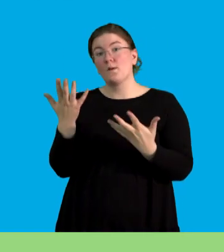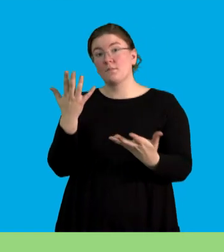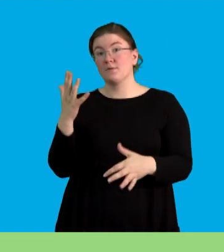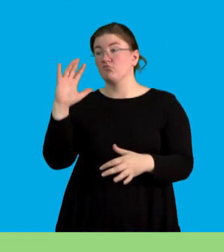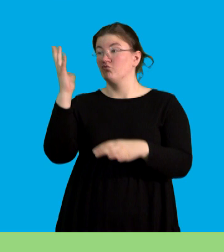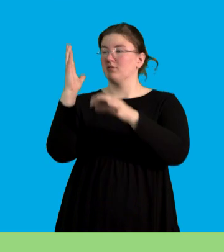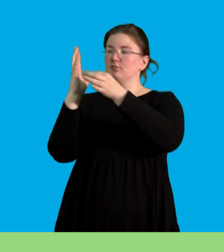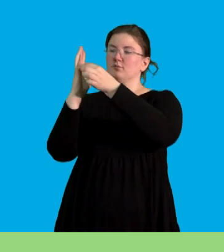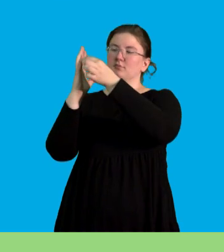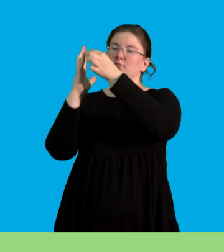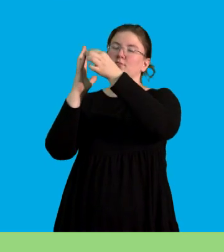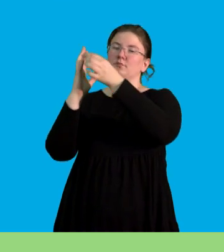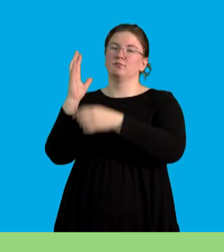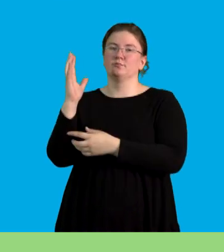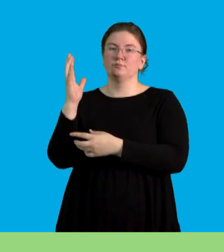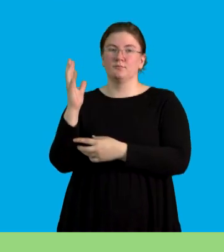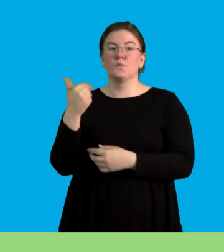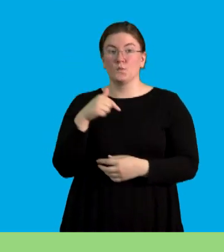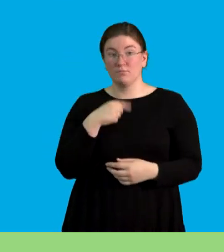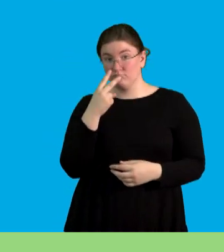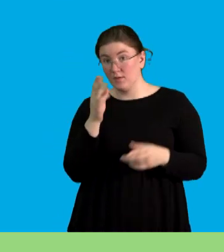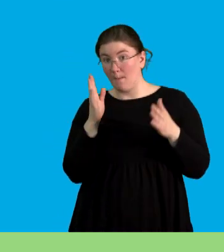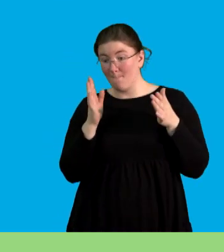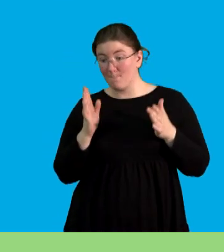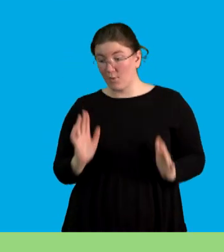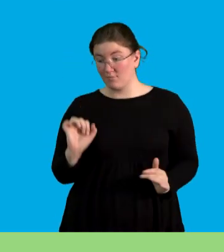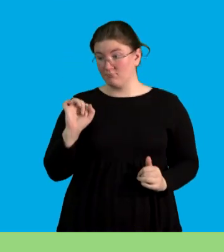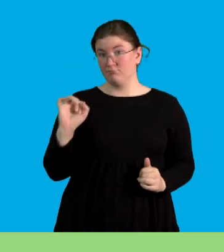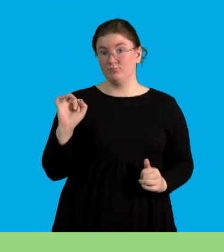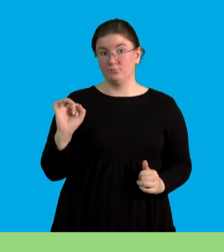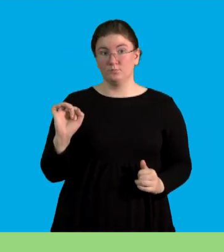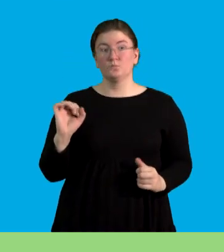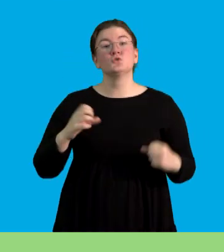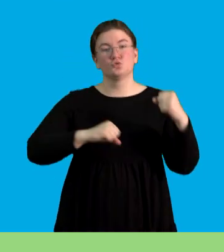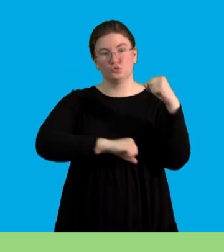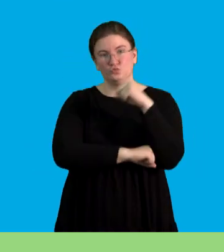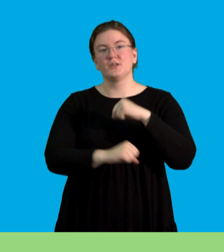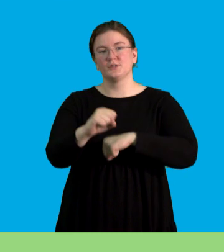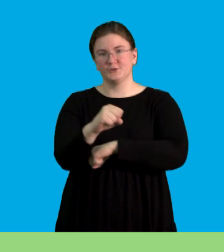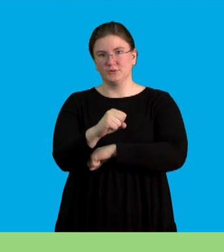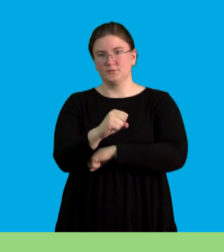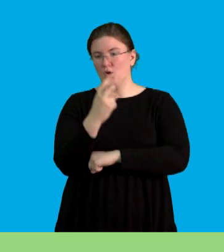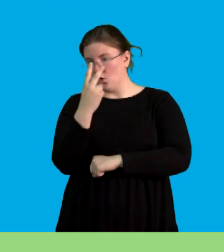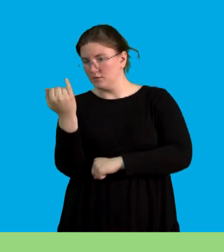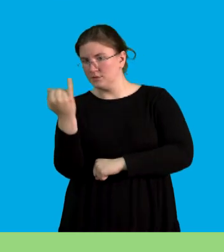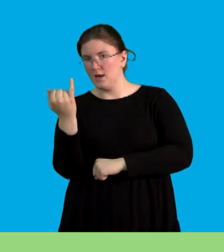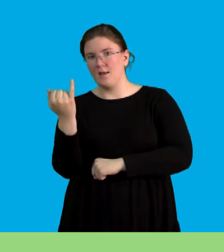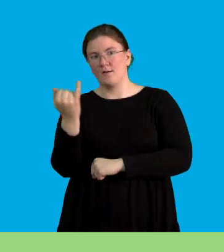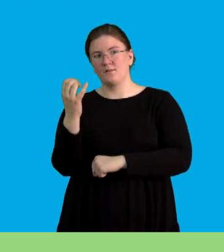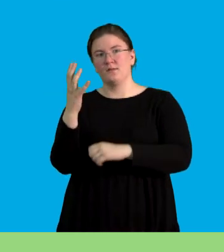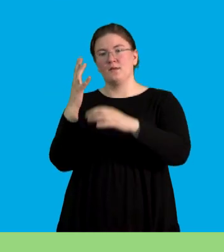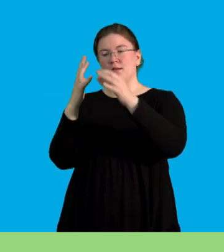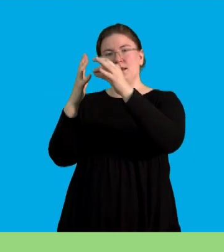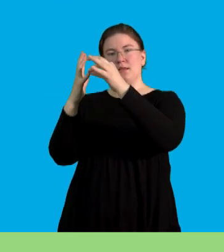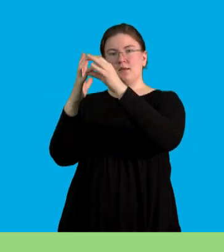or the branch of the tree. So if we look at the body, it is structured to